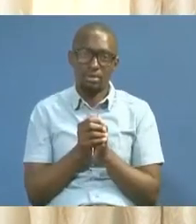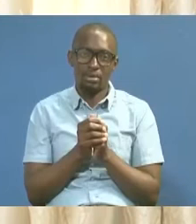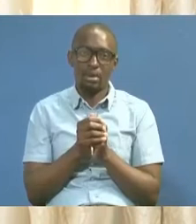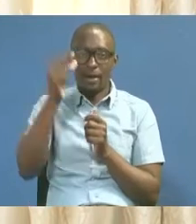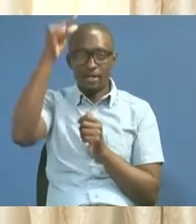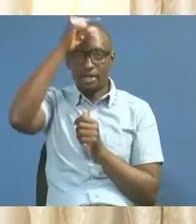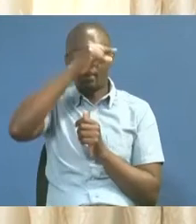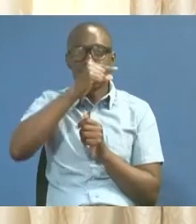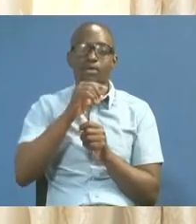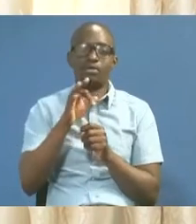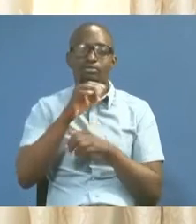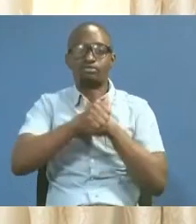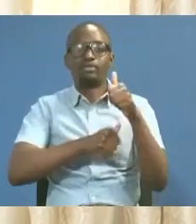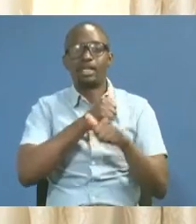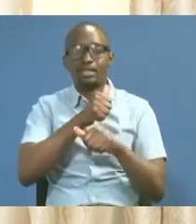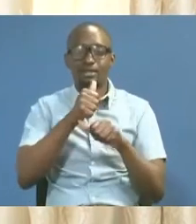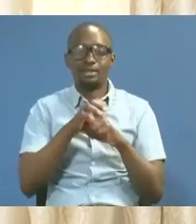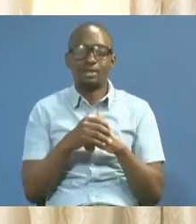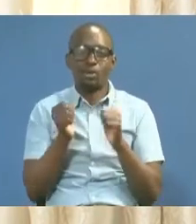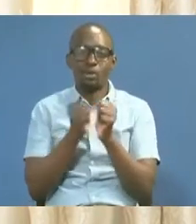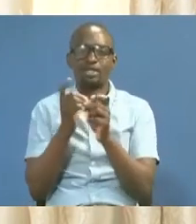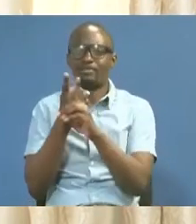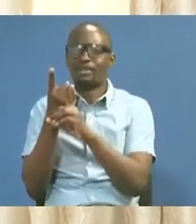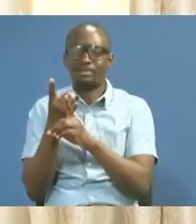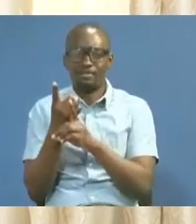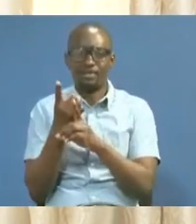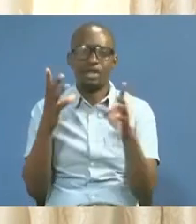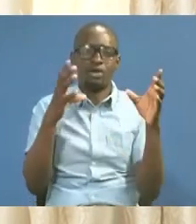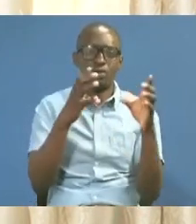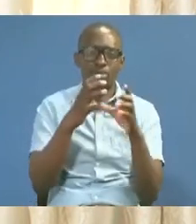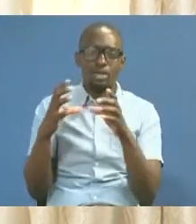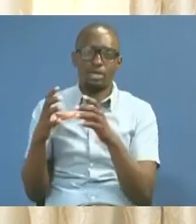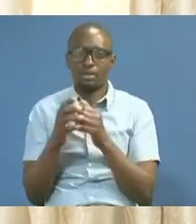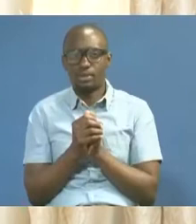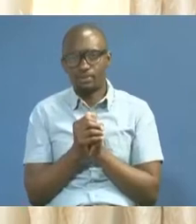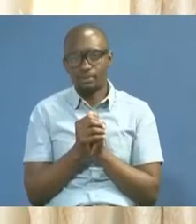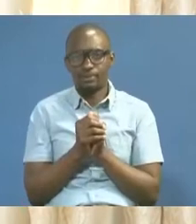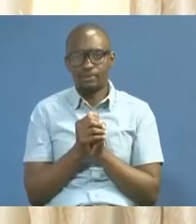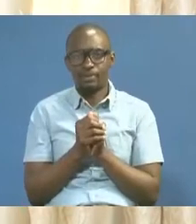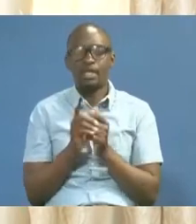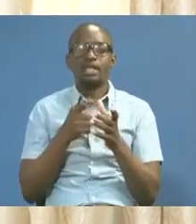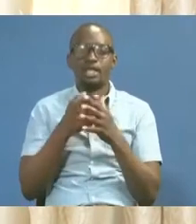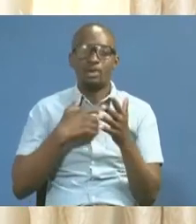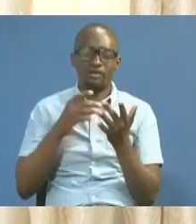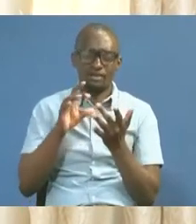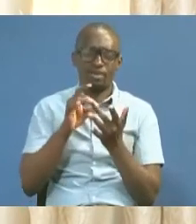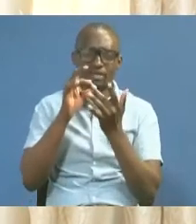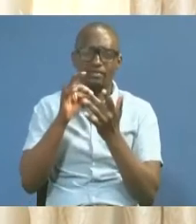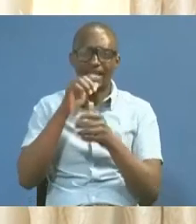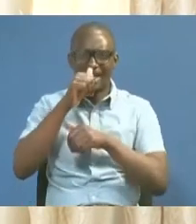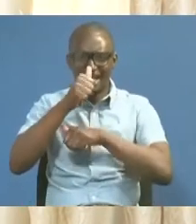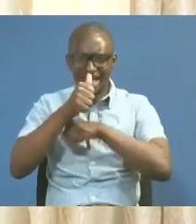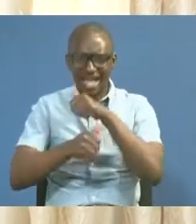Bachelor of Arts degree with various combinations drawn from various departments. We also have specific Bachelor of